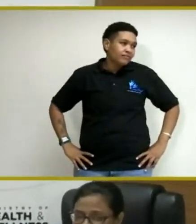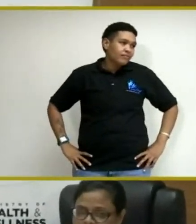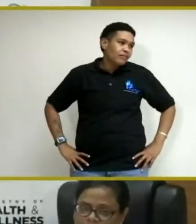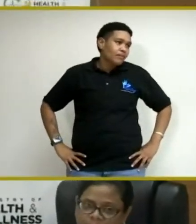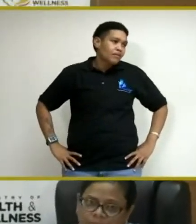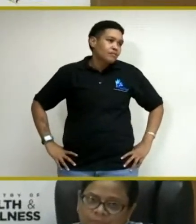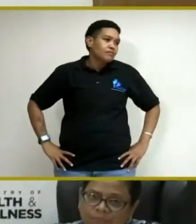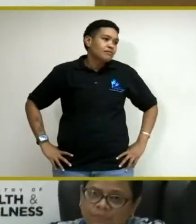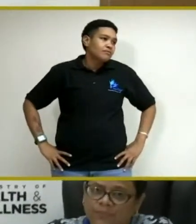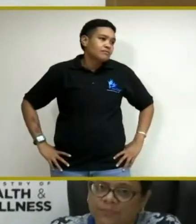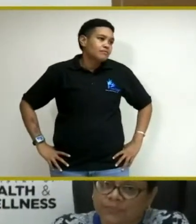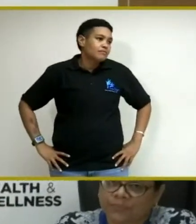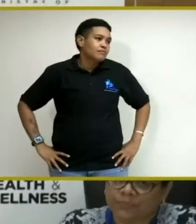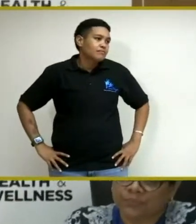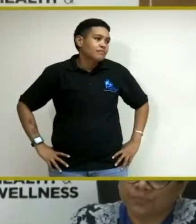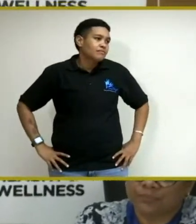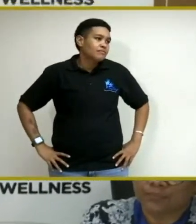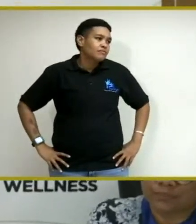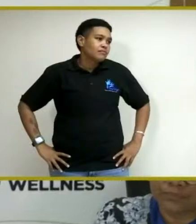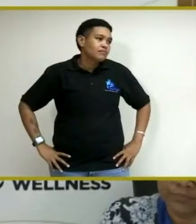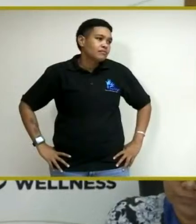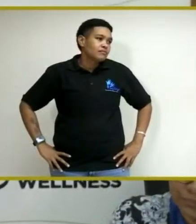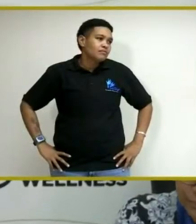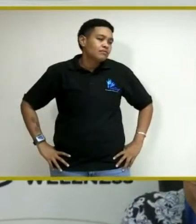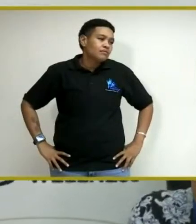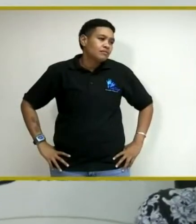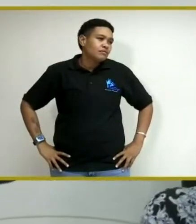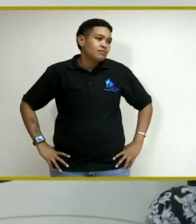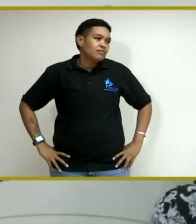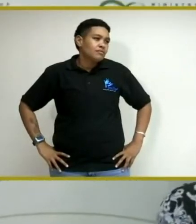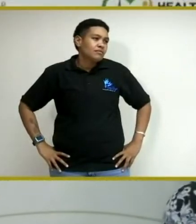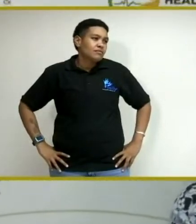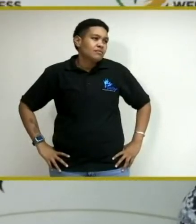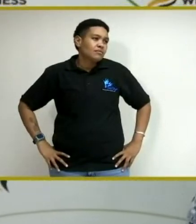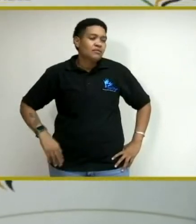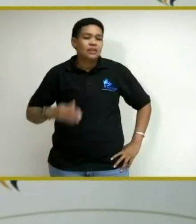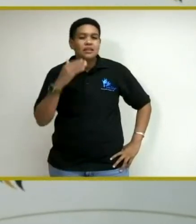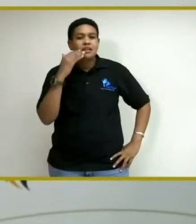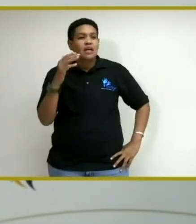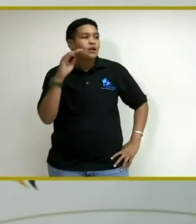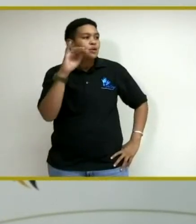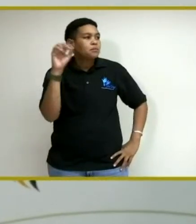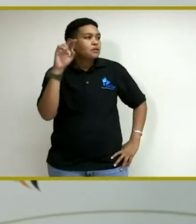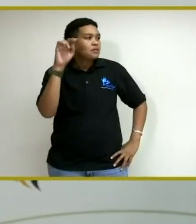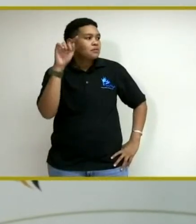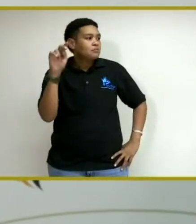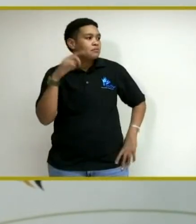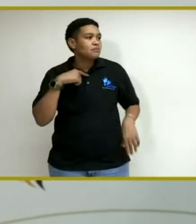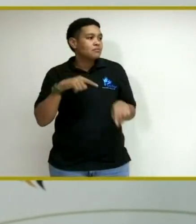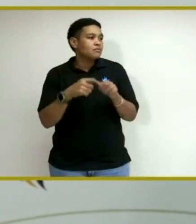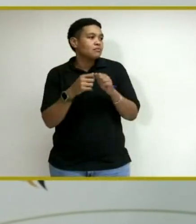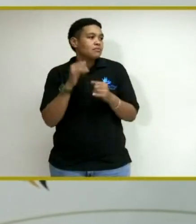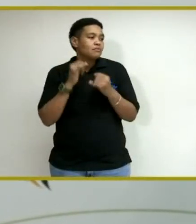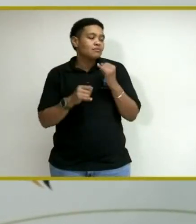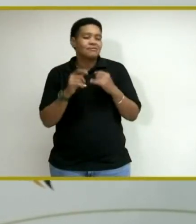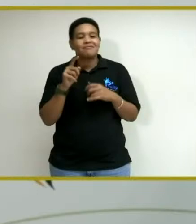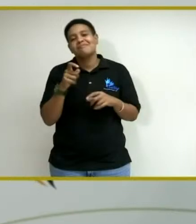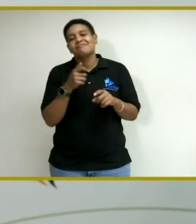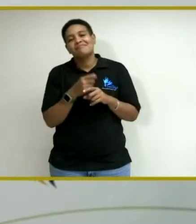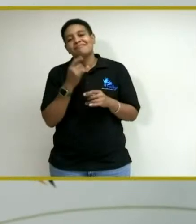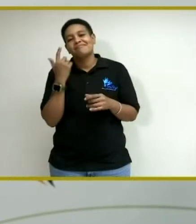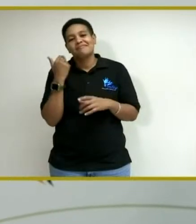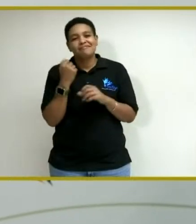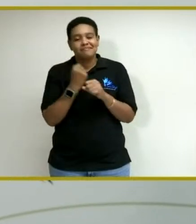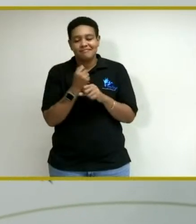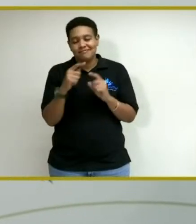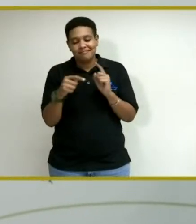Thank you very much, Ms. Burton. I will start with the last question. So last year,